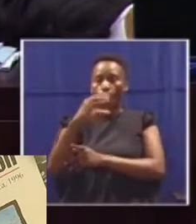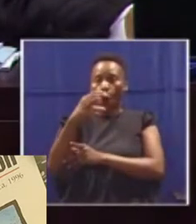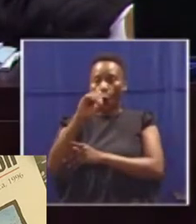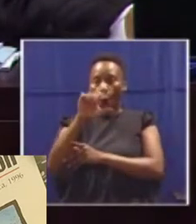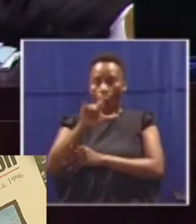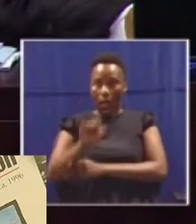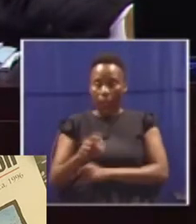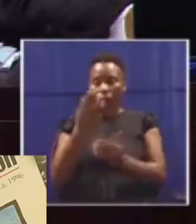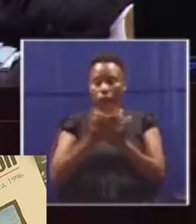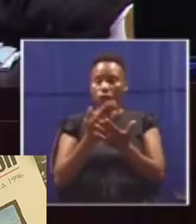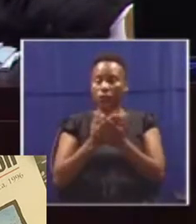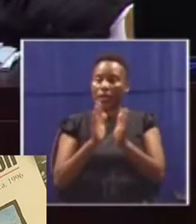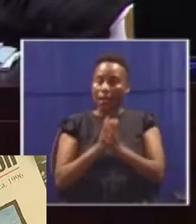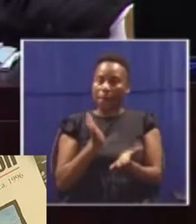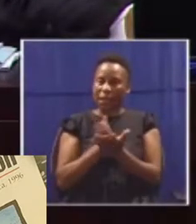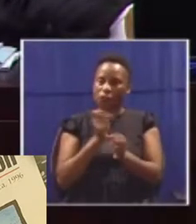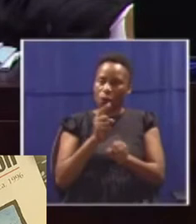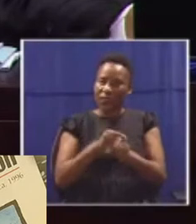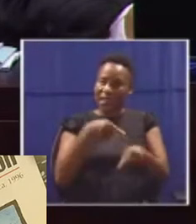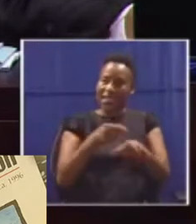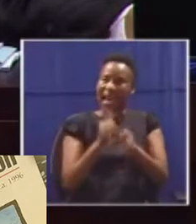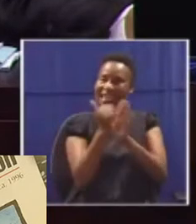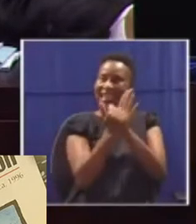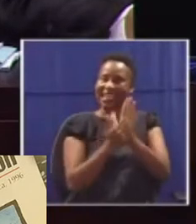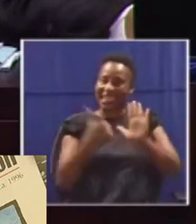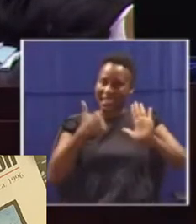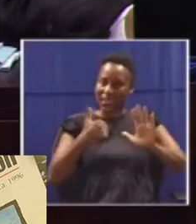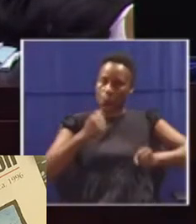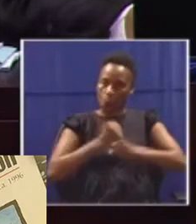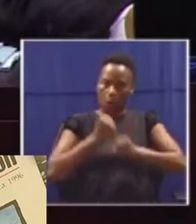Annexure 6 of the Convention.